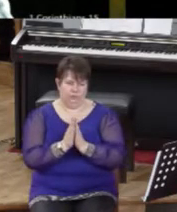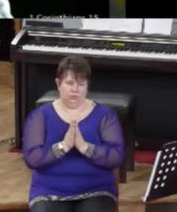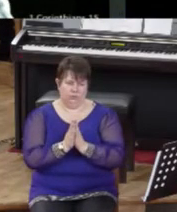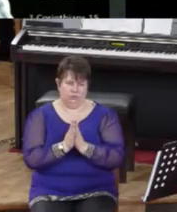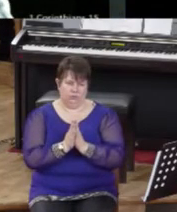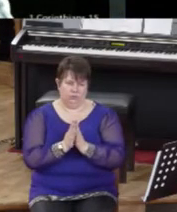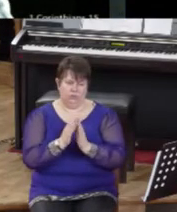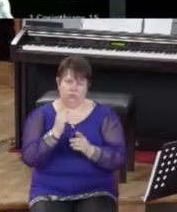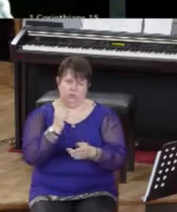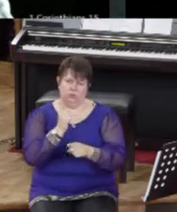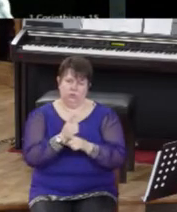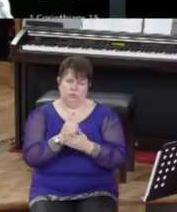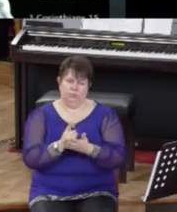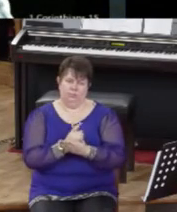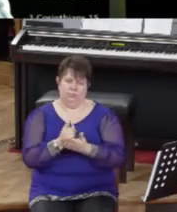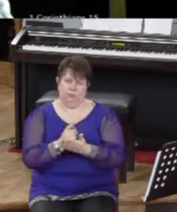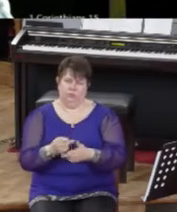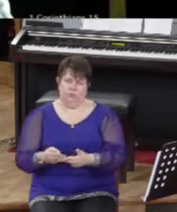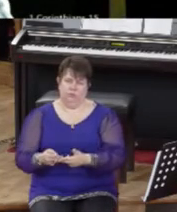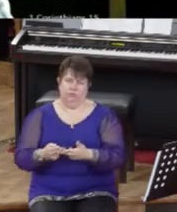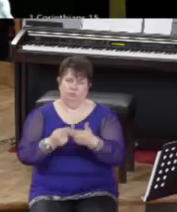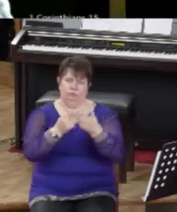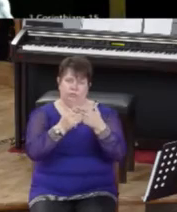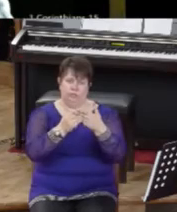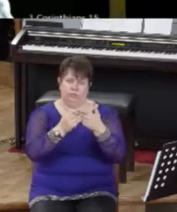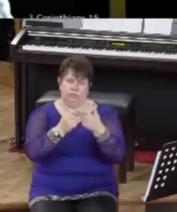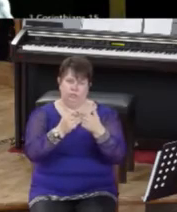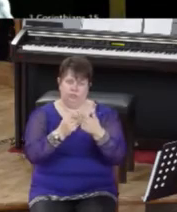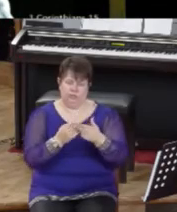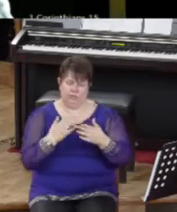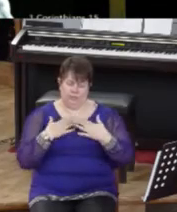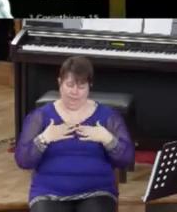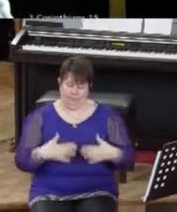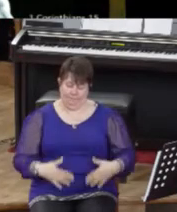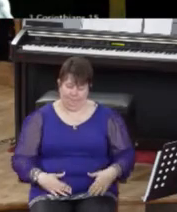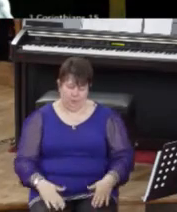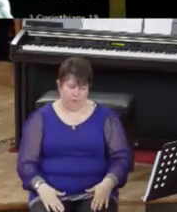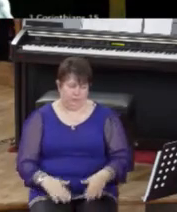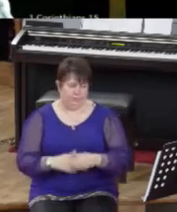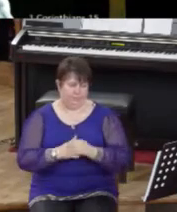the resurrection of the body.